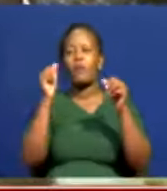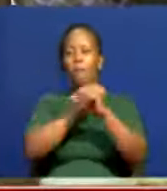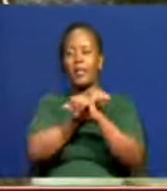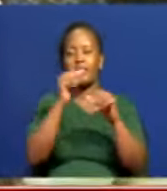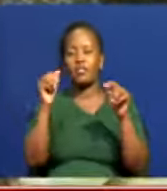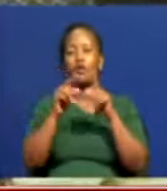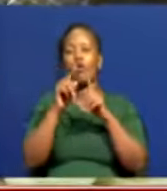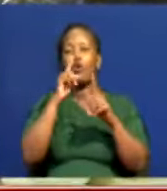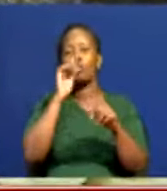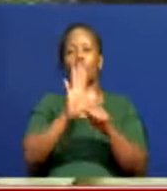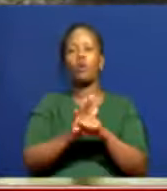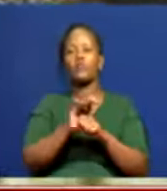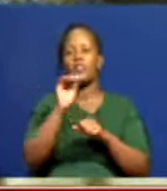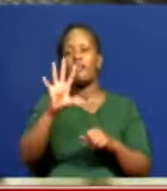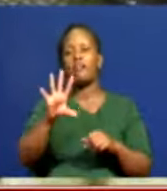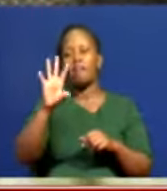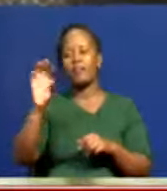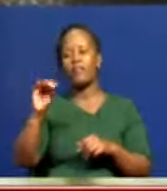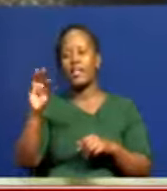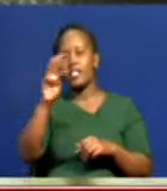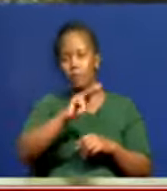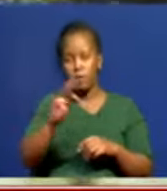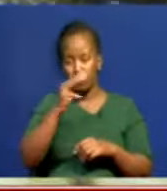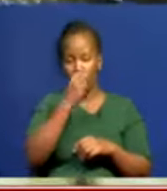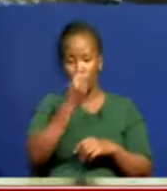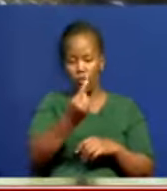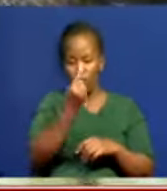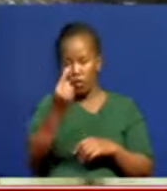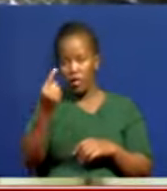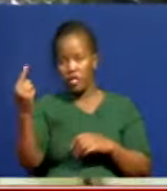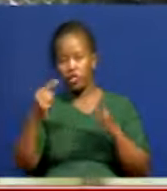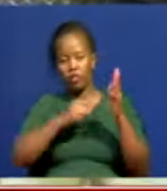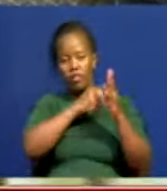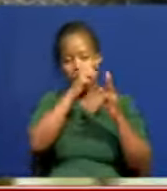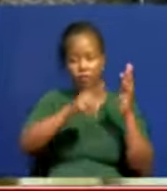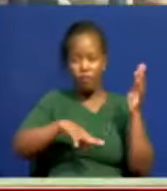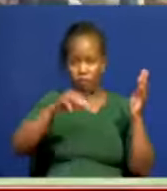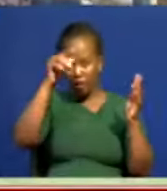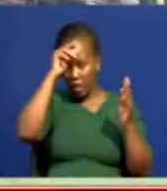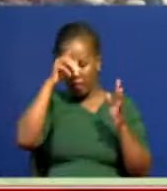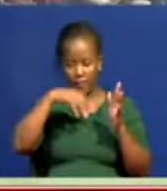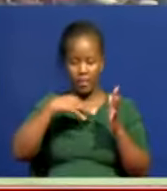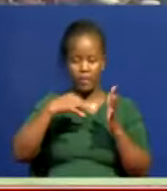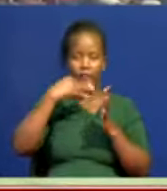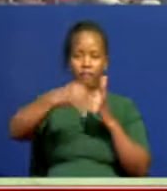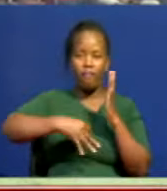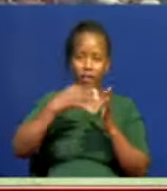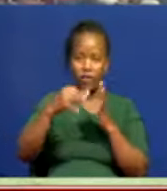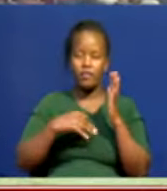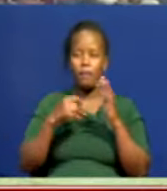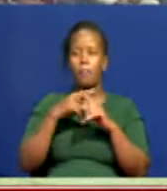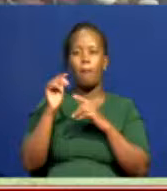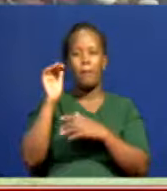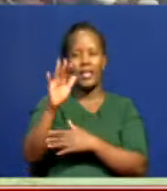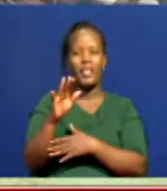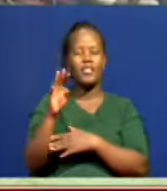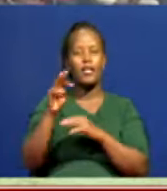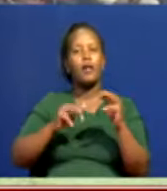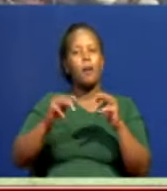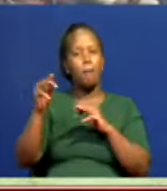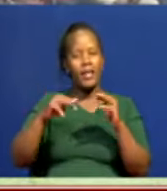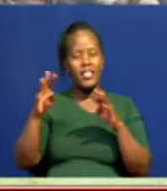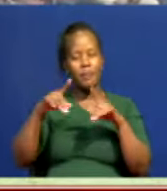pledged 500 million shillings for each of the four government-owned sugar millers for cane development, but called for prudent management to root out